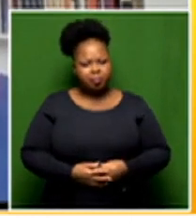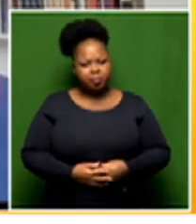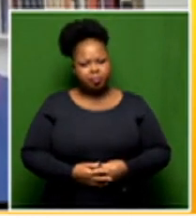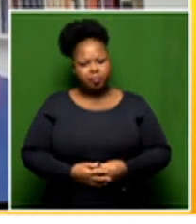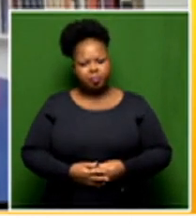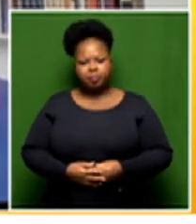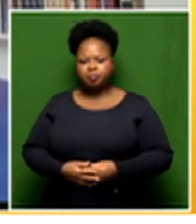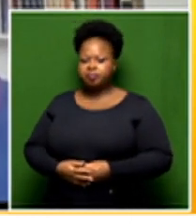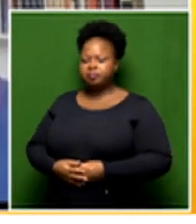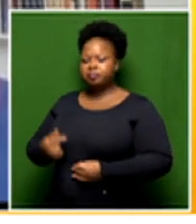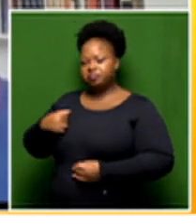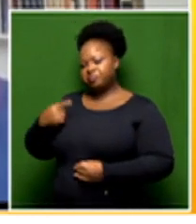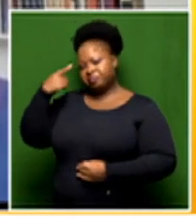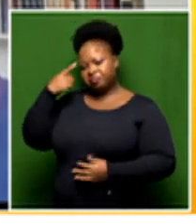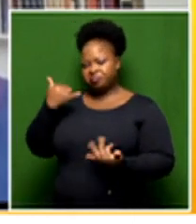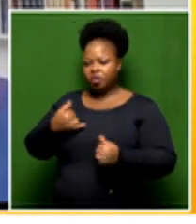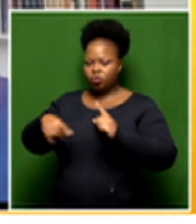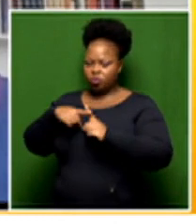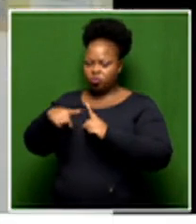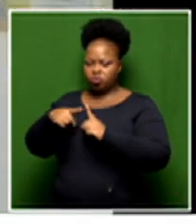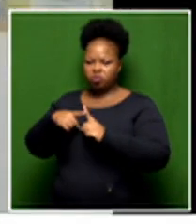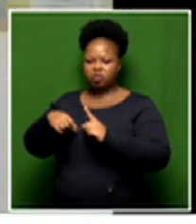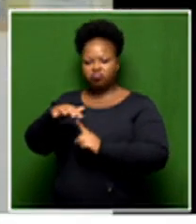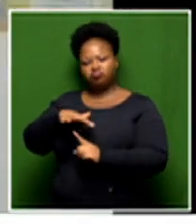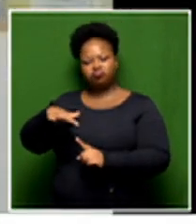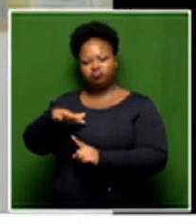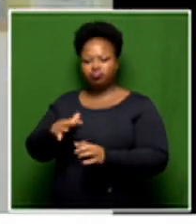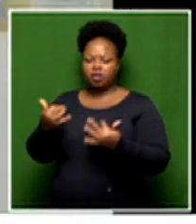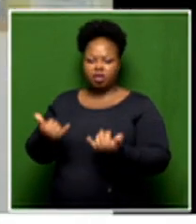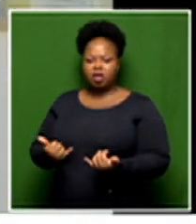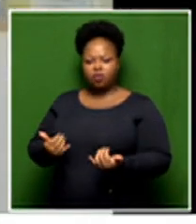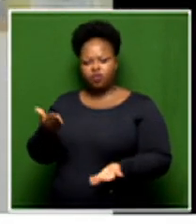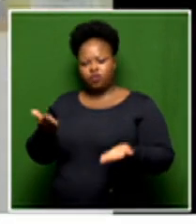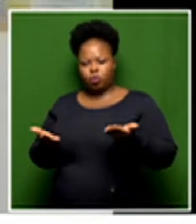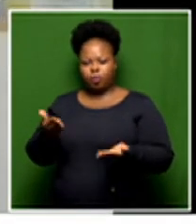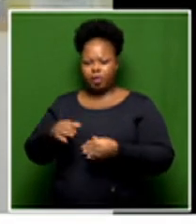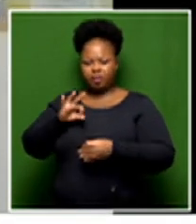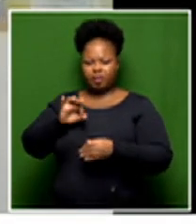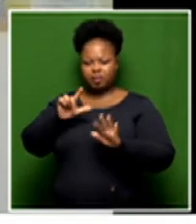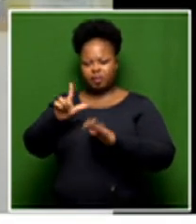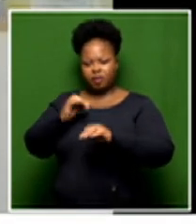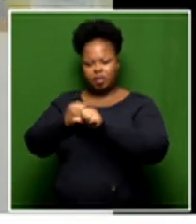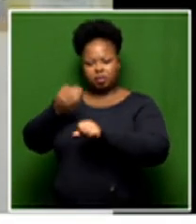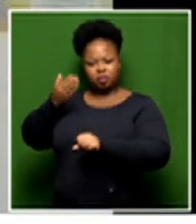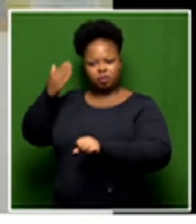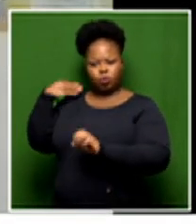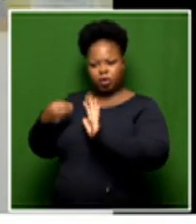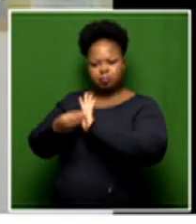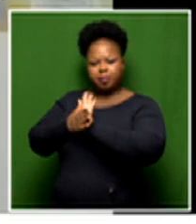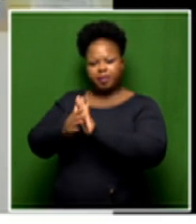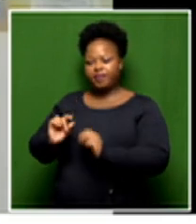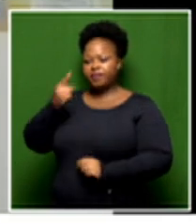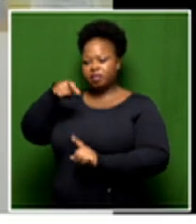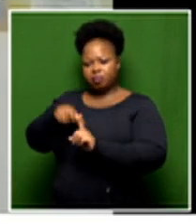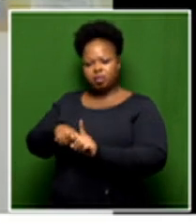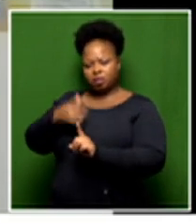So I think we're in a very optimistic phase at the moment. If you compare ourselves to 37 years ago when we documented the first case of